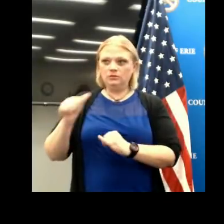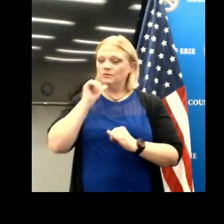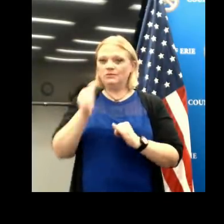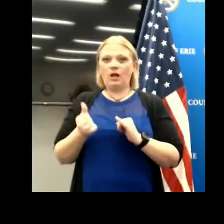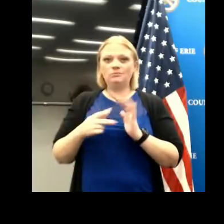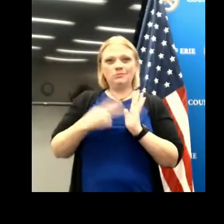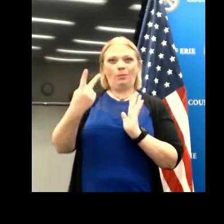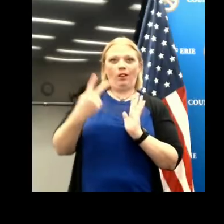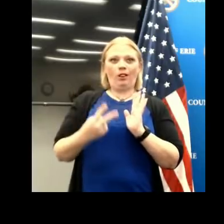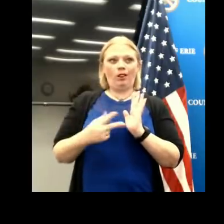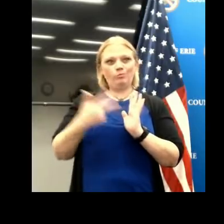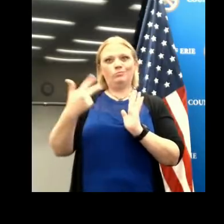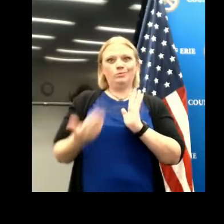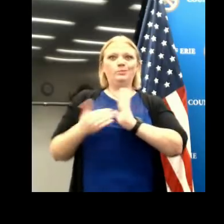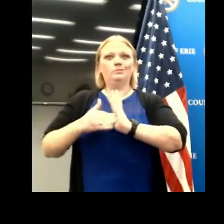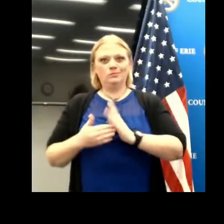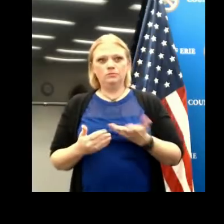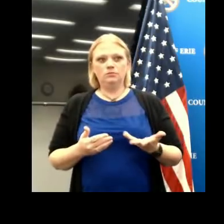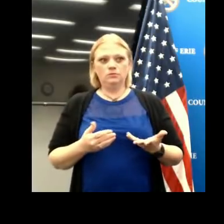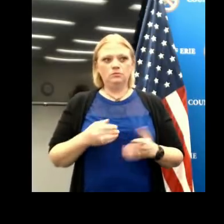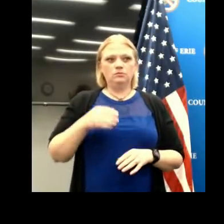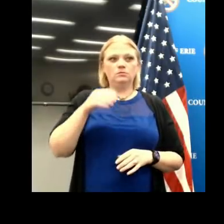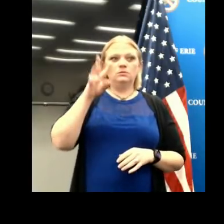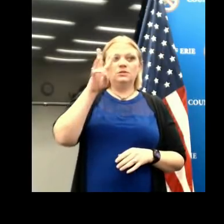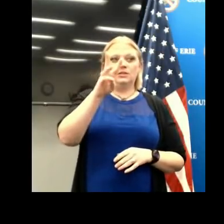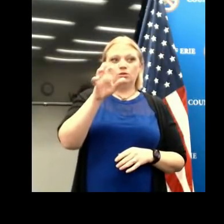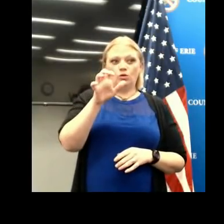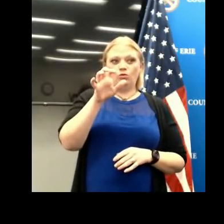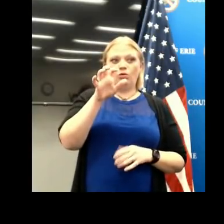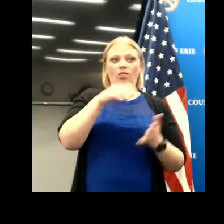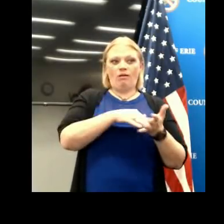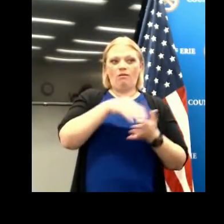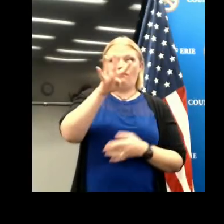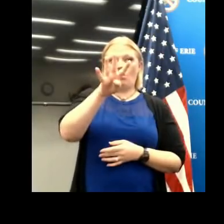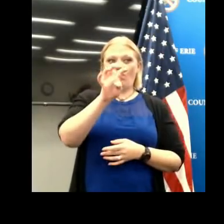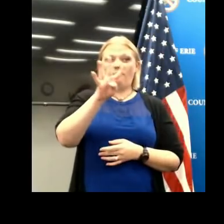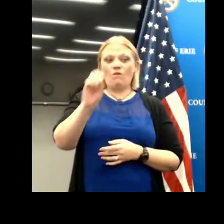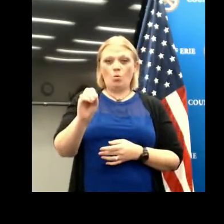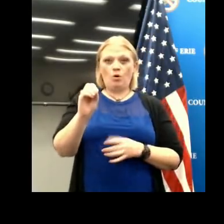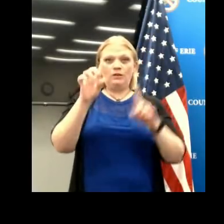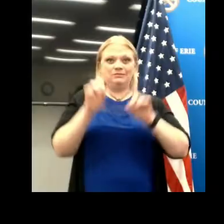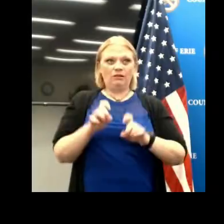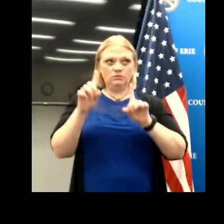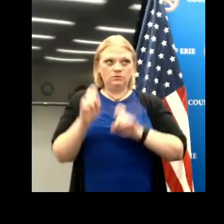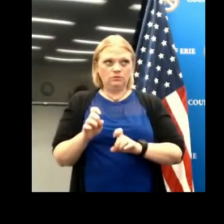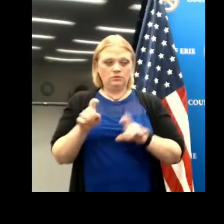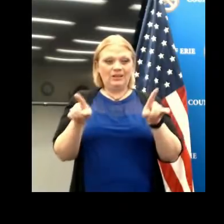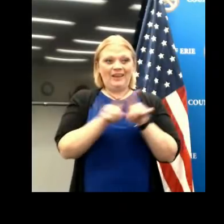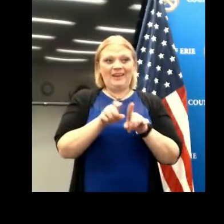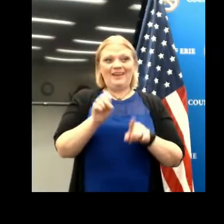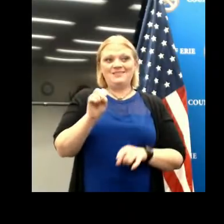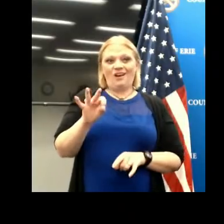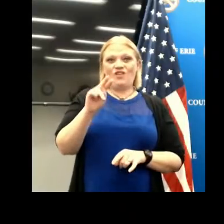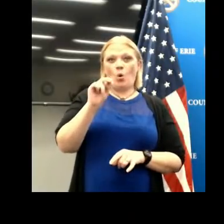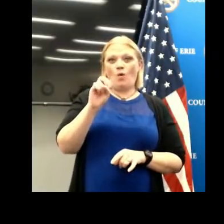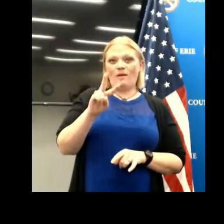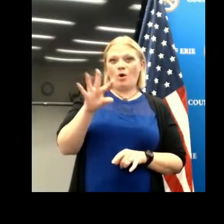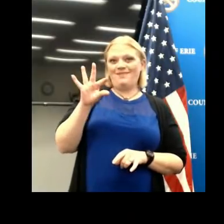repeats, out of 600,440 specimens tested. As of November 9th,